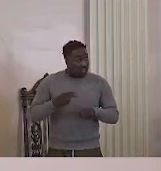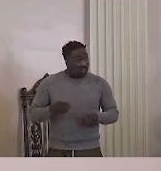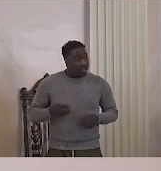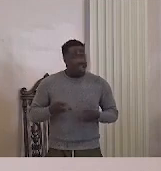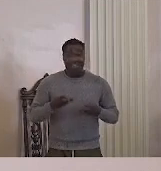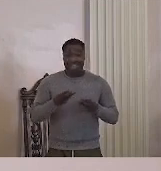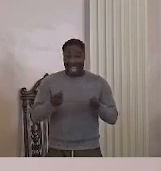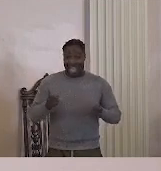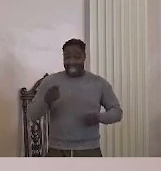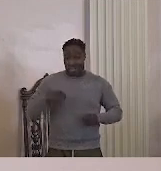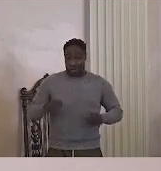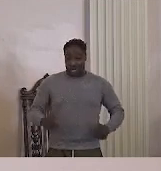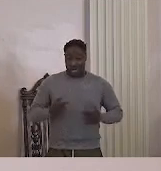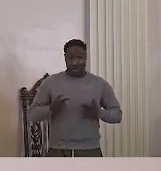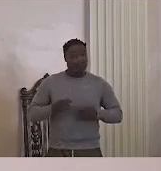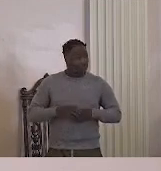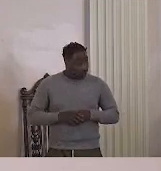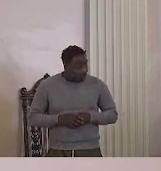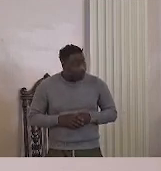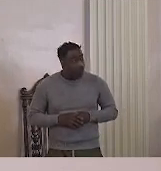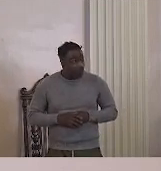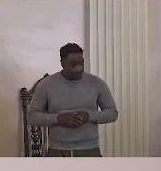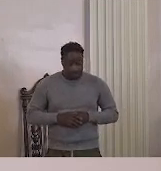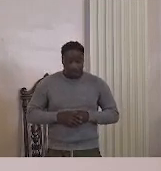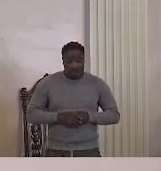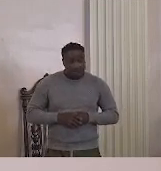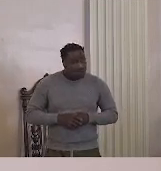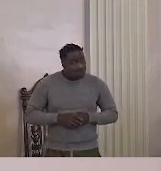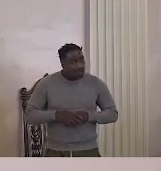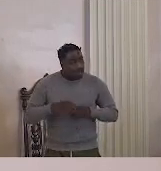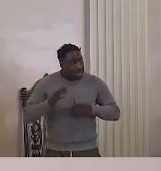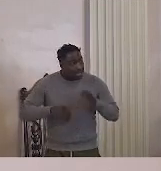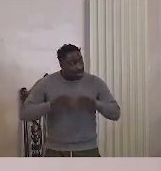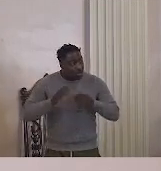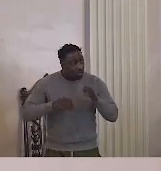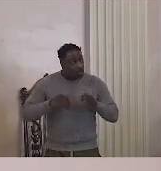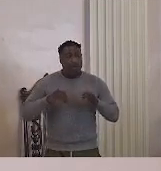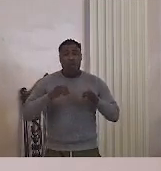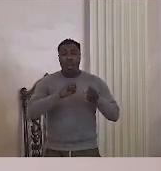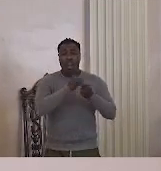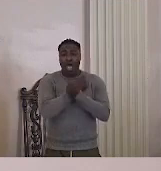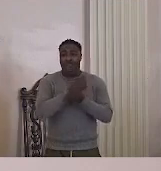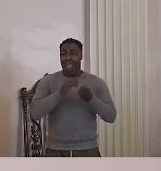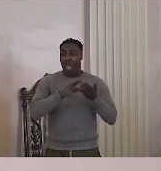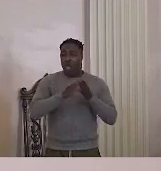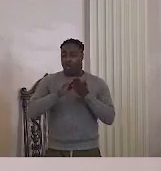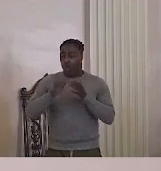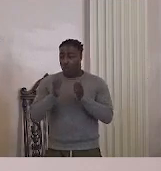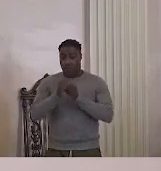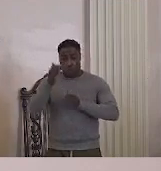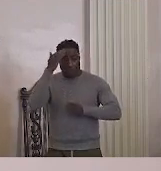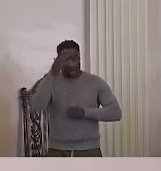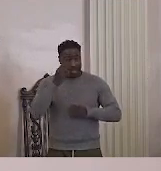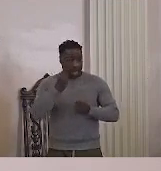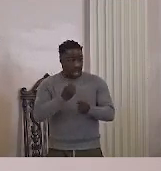now live, may we live into the eighth principle, building beloved community with awareness and